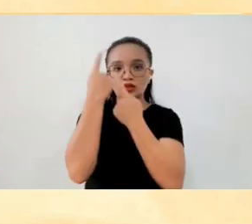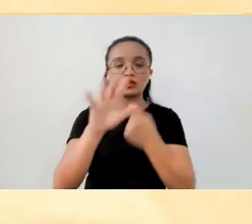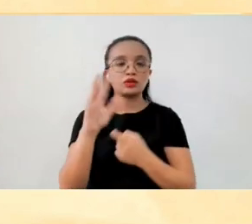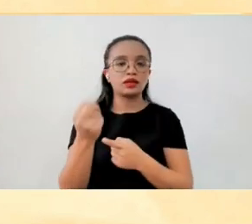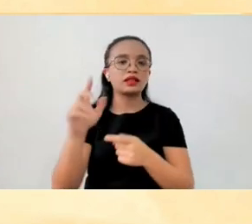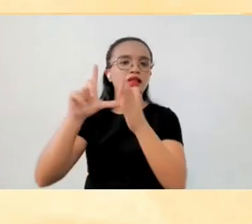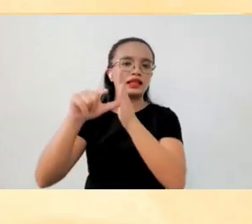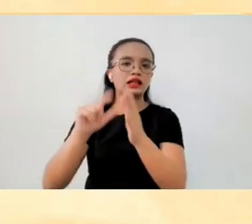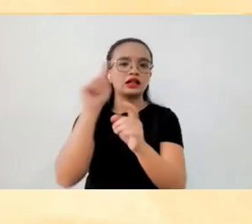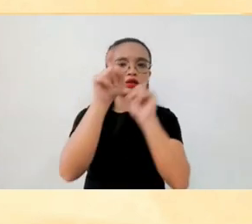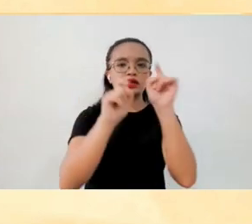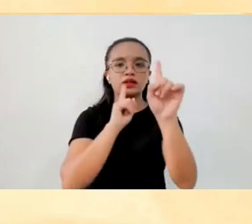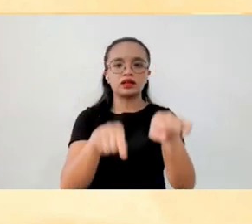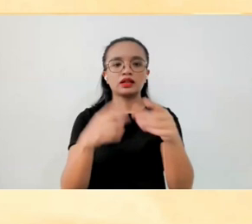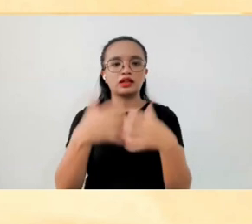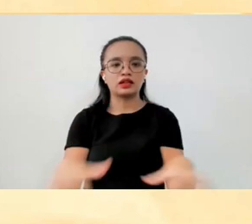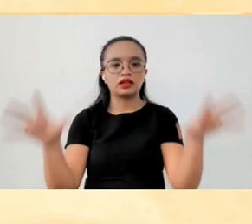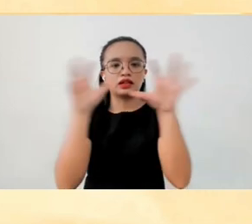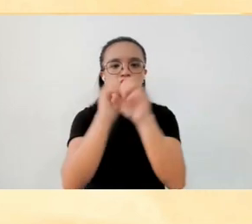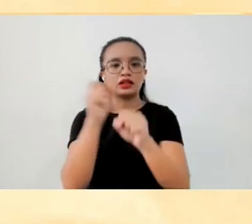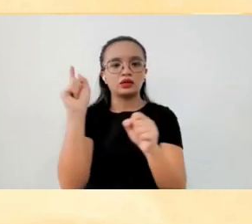forum, and we will end the session with a self-care activity.